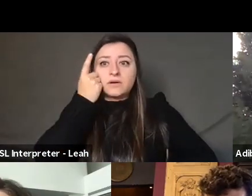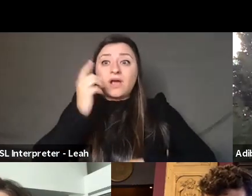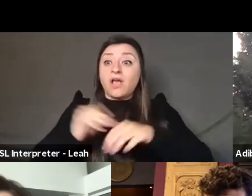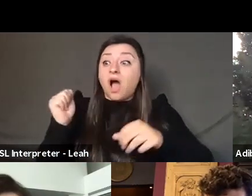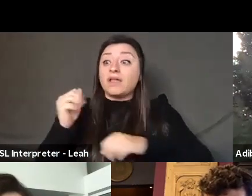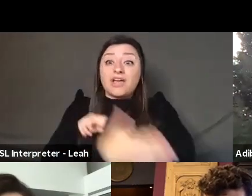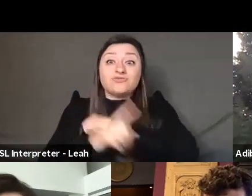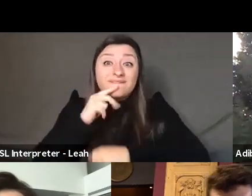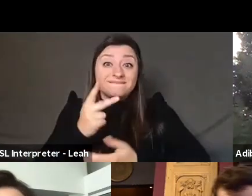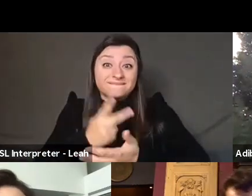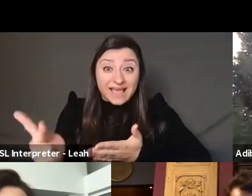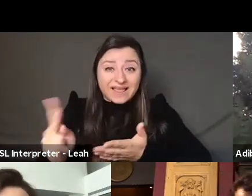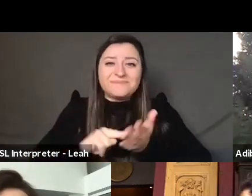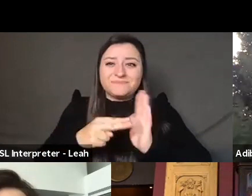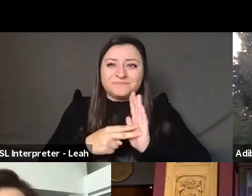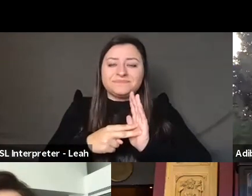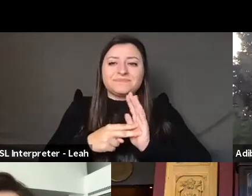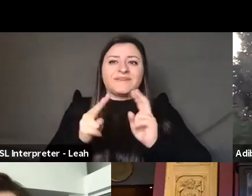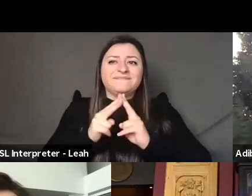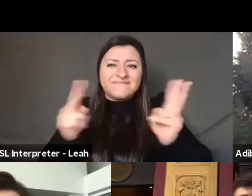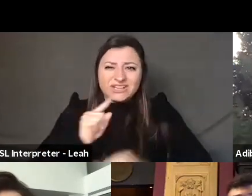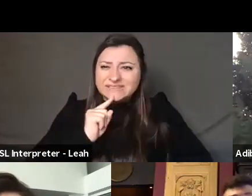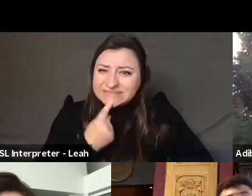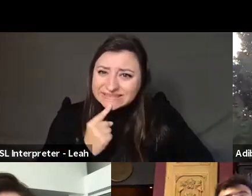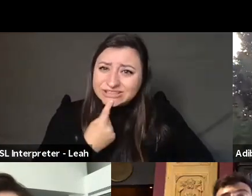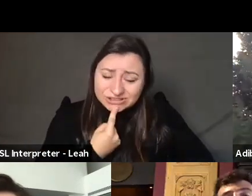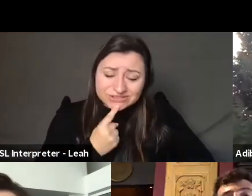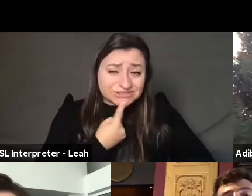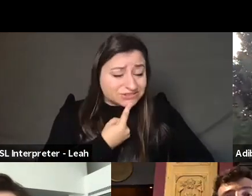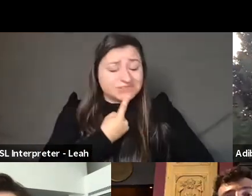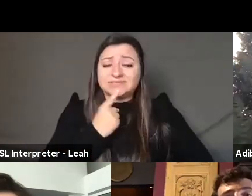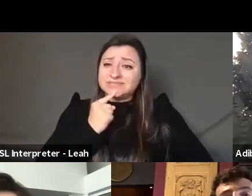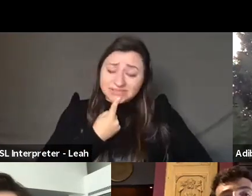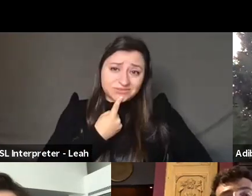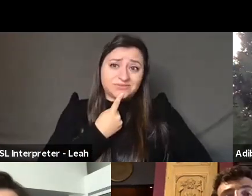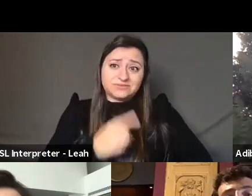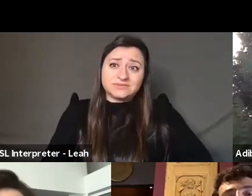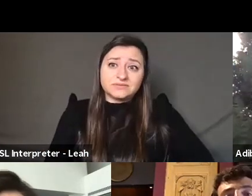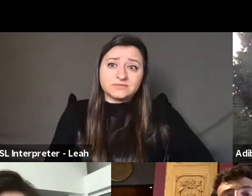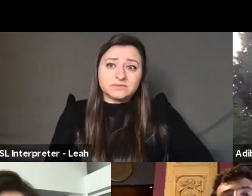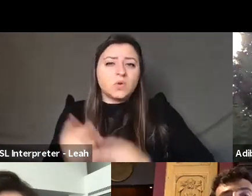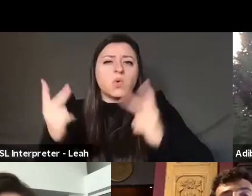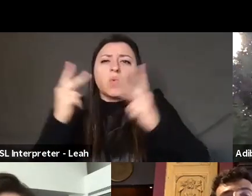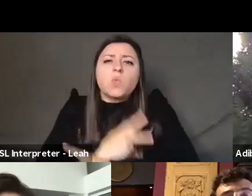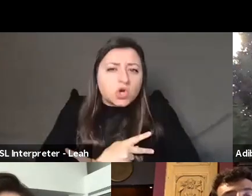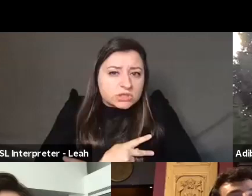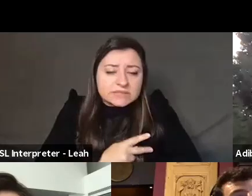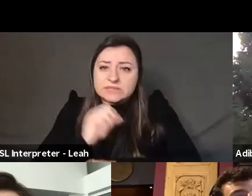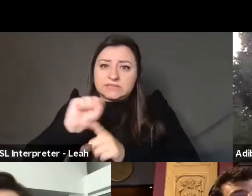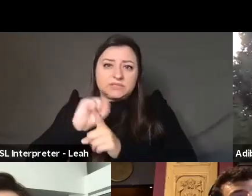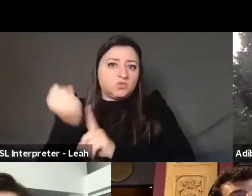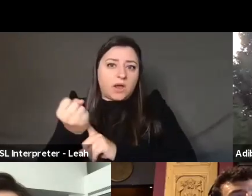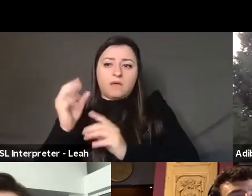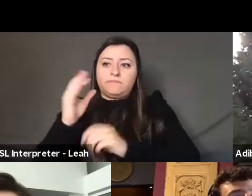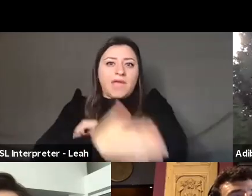failed state is a very, very serious and severe stipulation. It's the worst situation a country